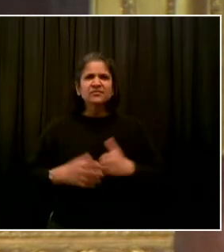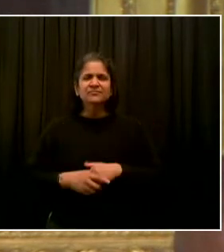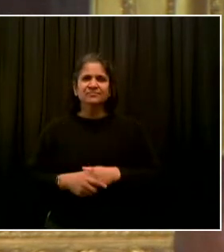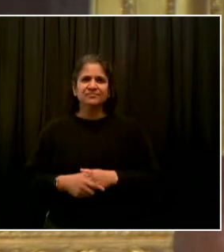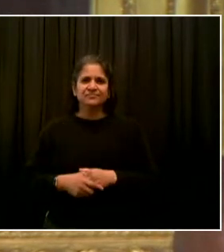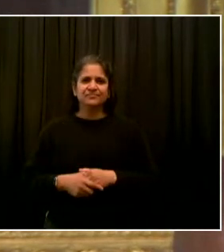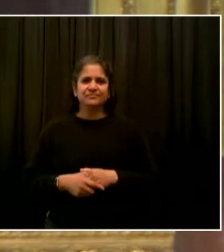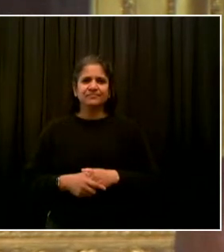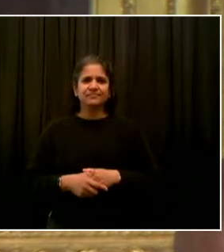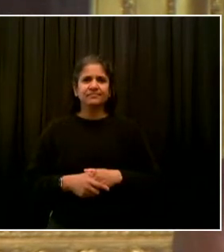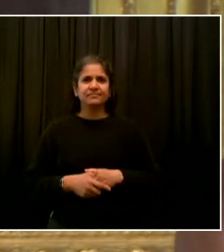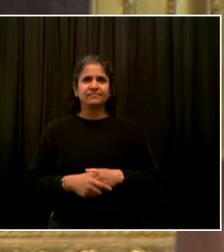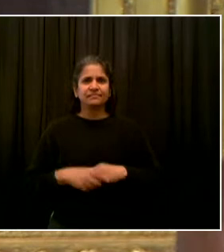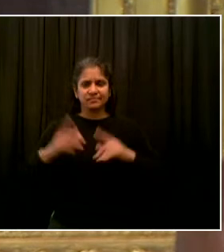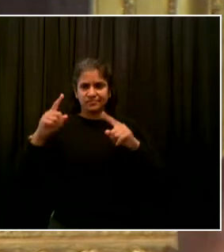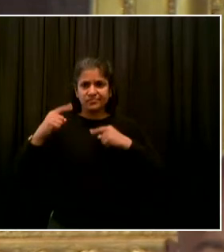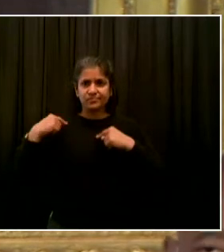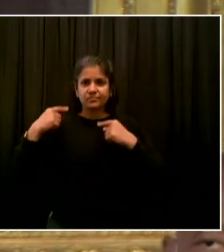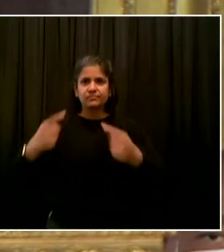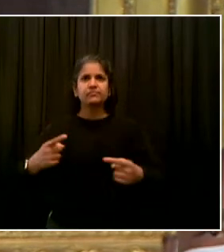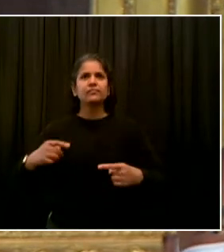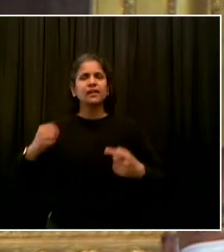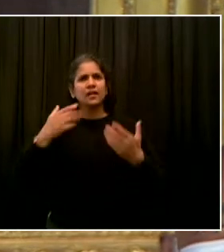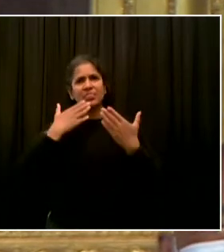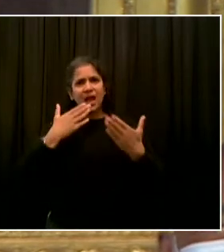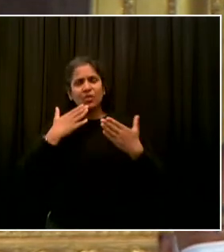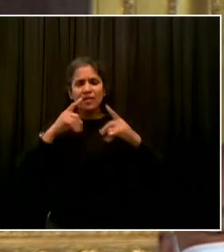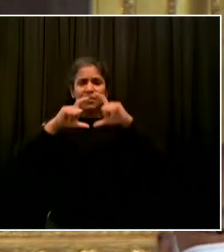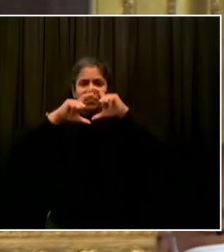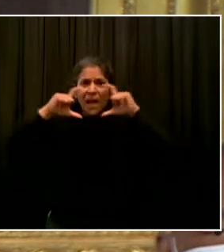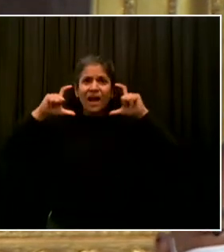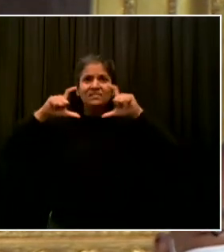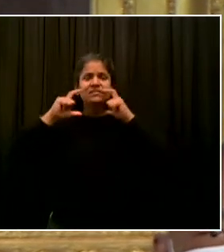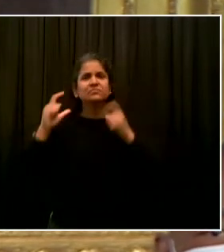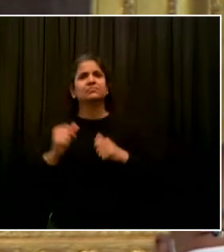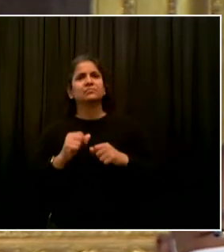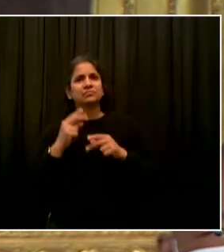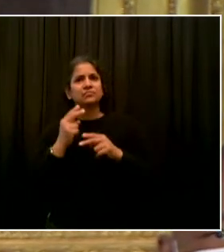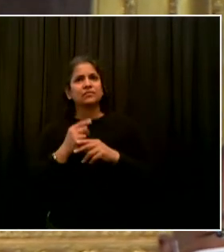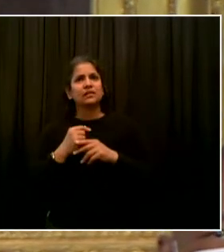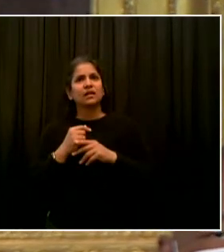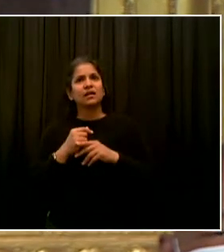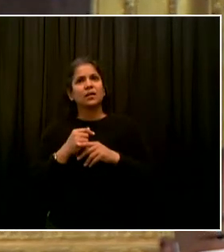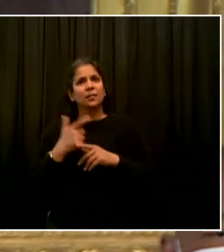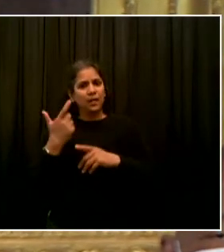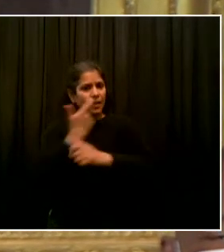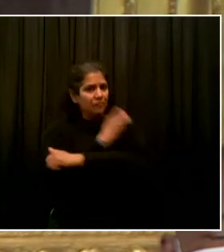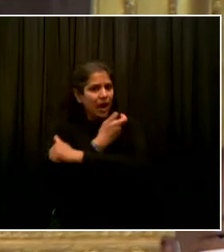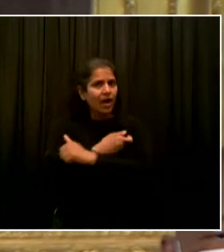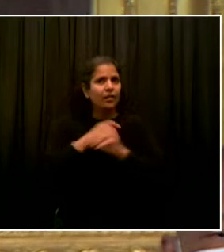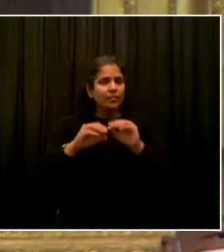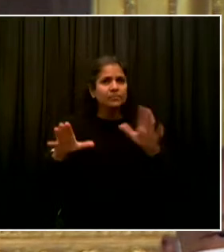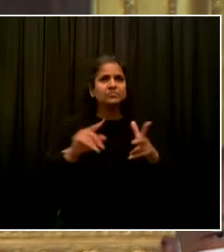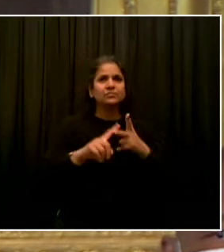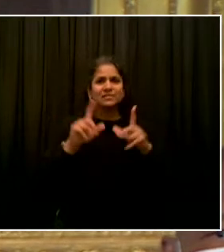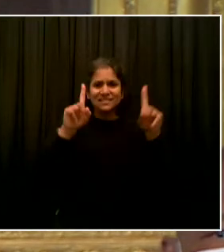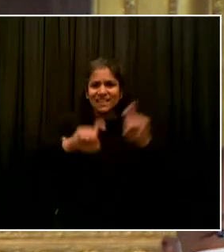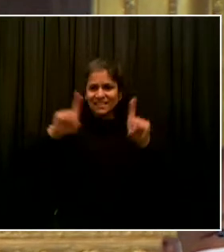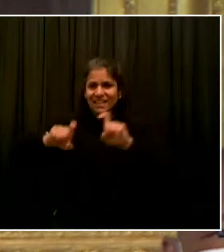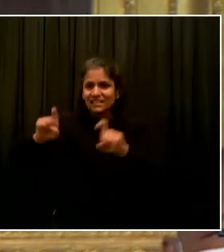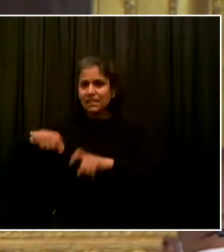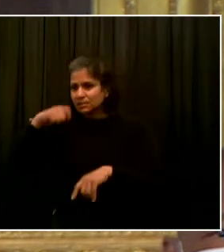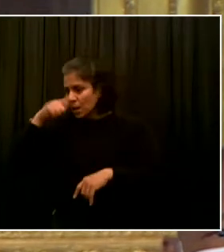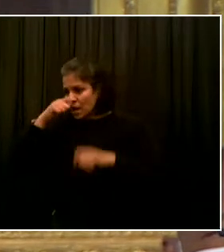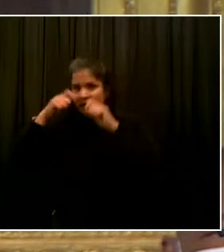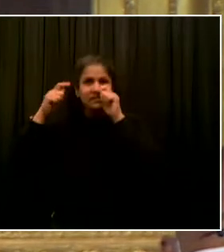far as we have thanks to masks and thanks to a number of other tools, which include vaccines, testing, treatment,